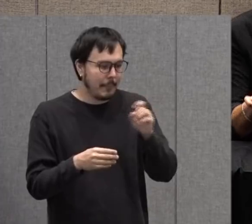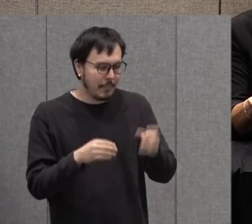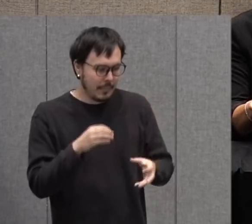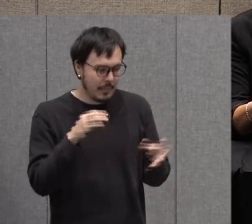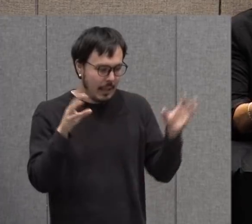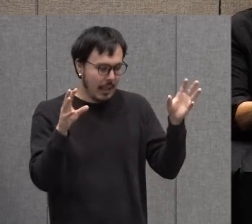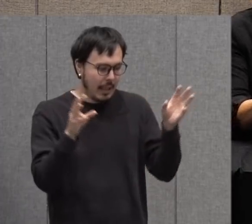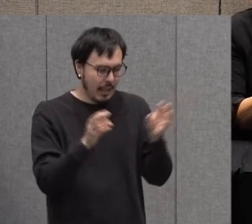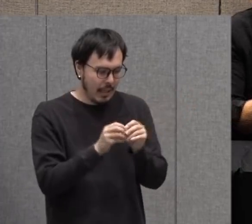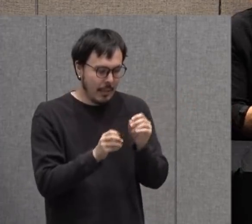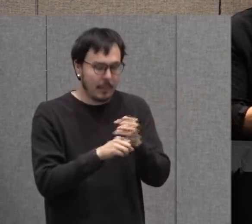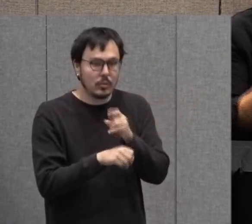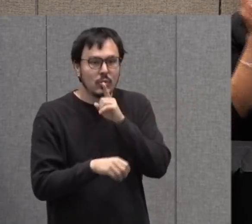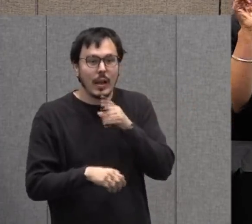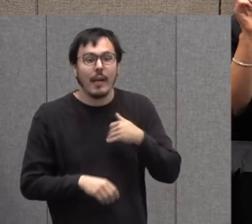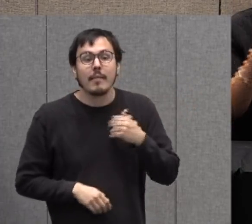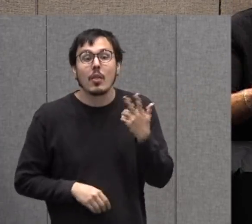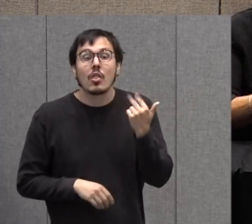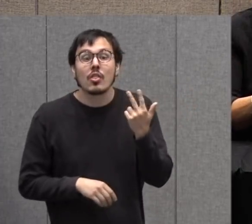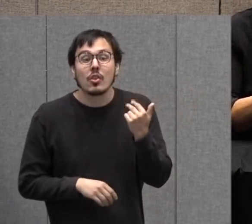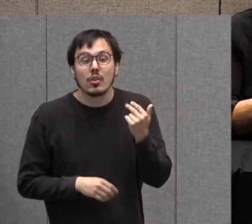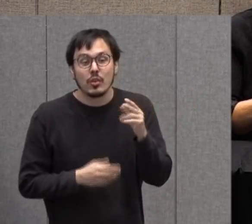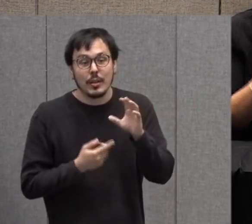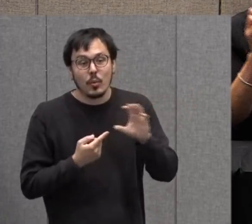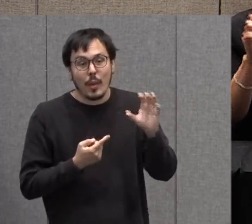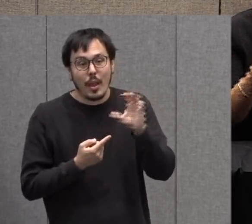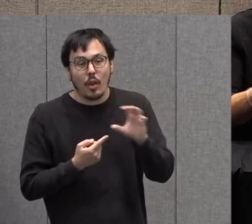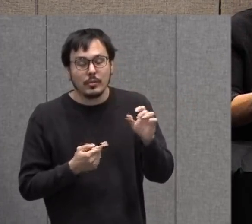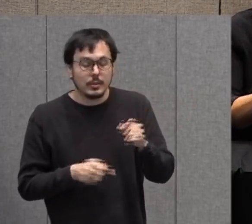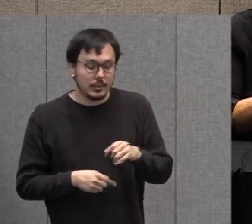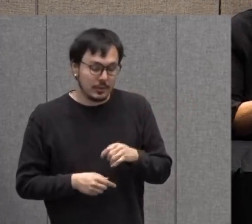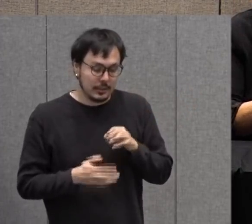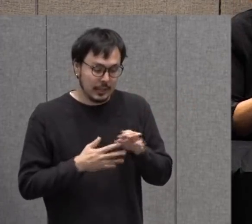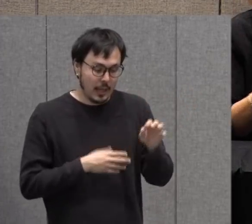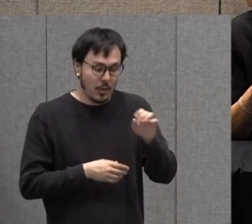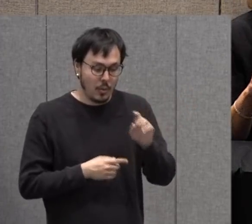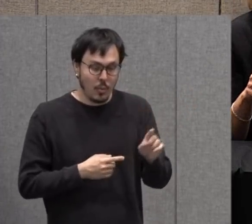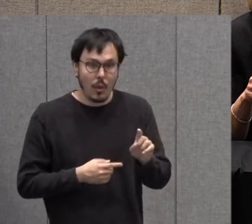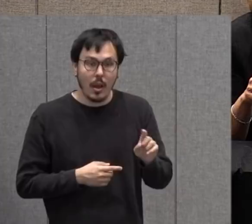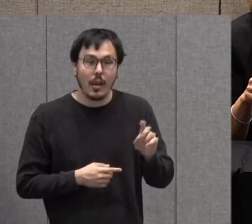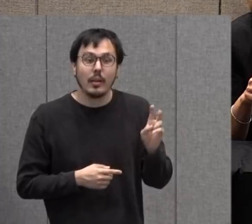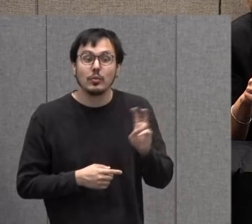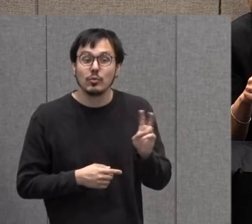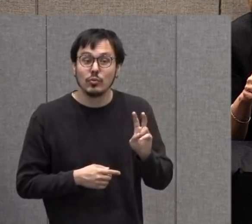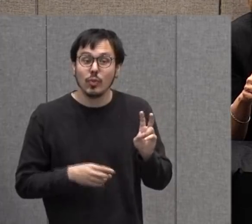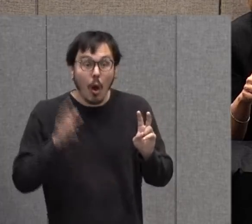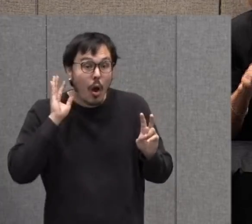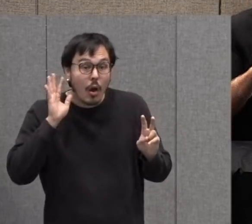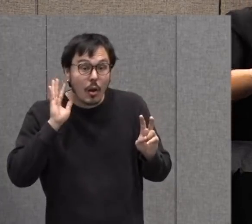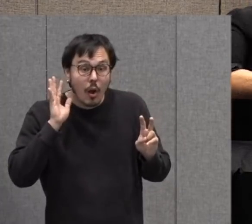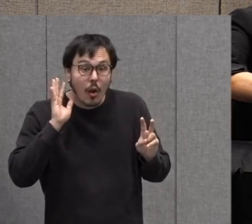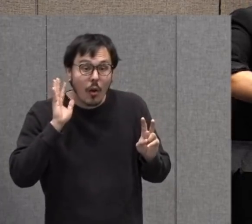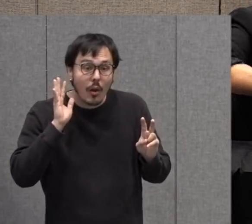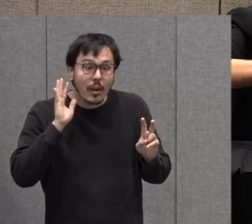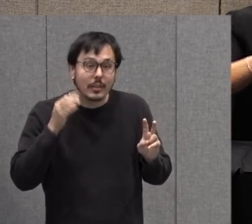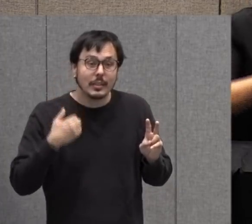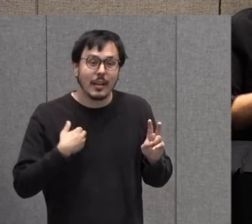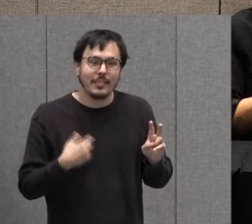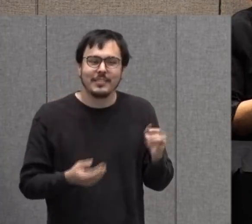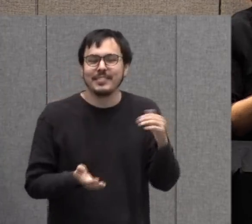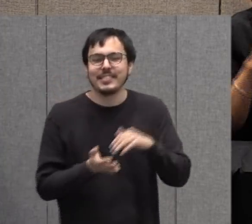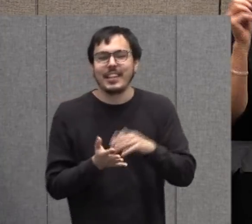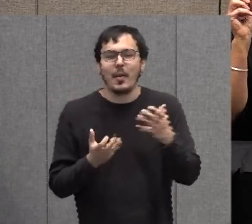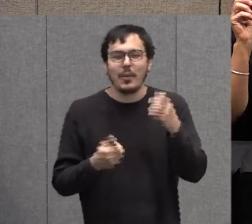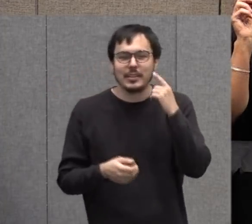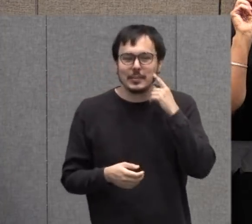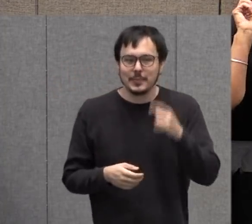13 inside my bucket. So I have 1, 2. Hey, that makes noise. That is. Let's try that again so we hear